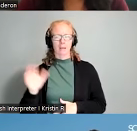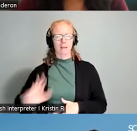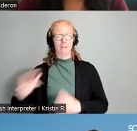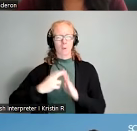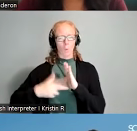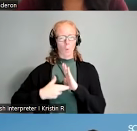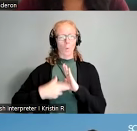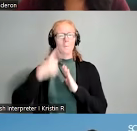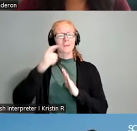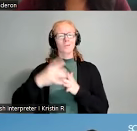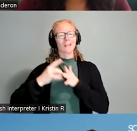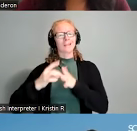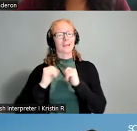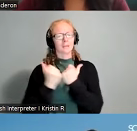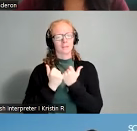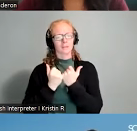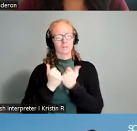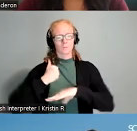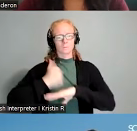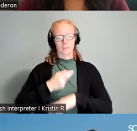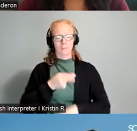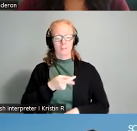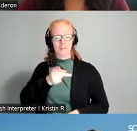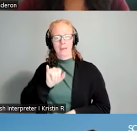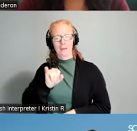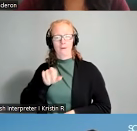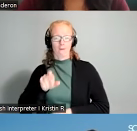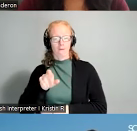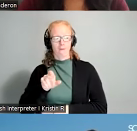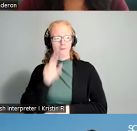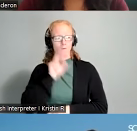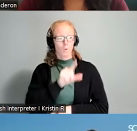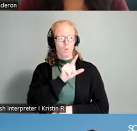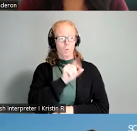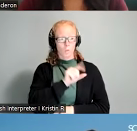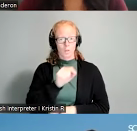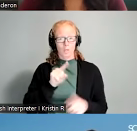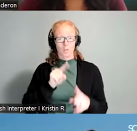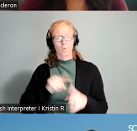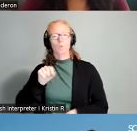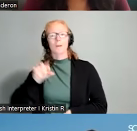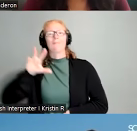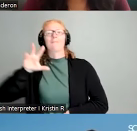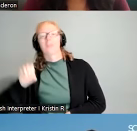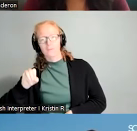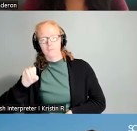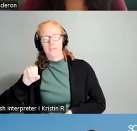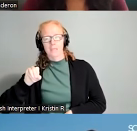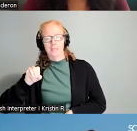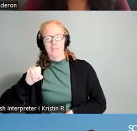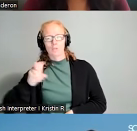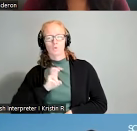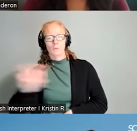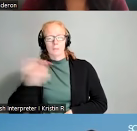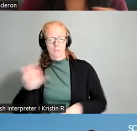lead agency in preparing the PEIR for the 2020 to 2050 Regional Transportation Plan and